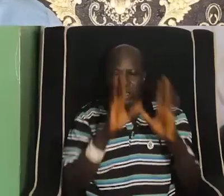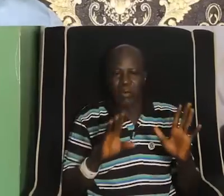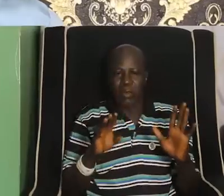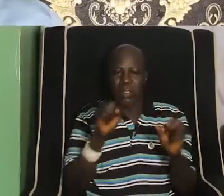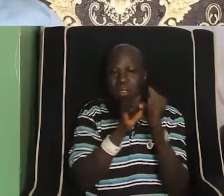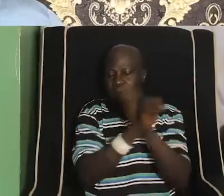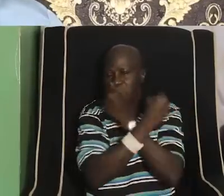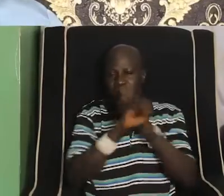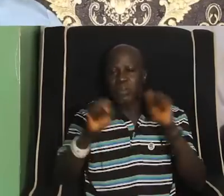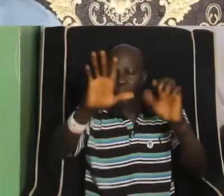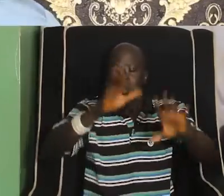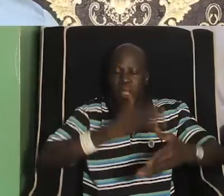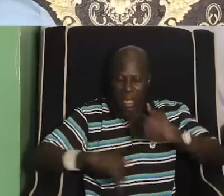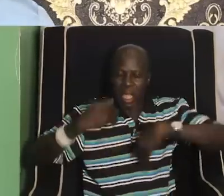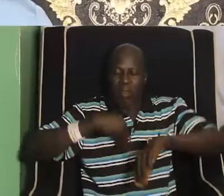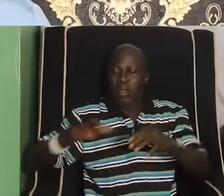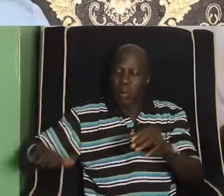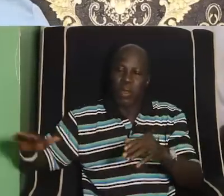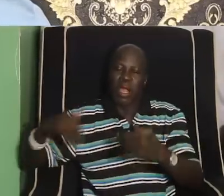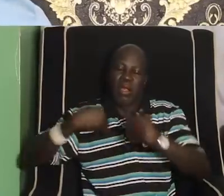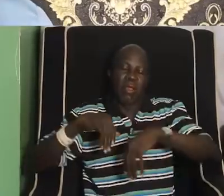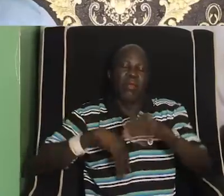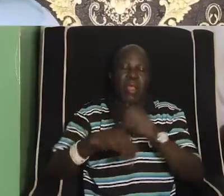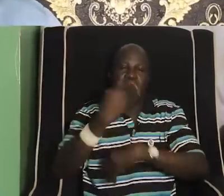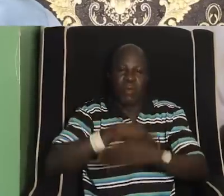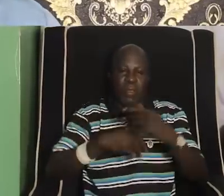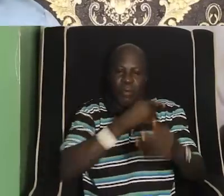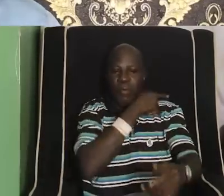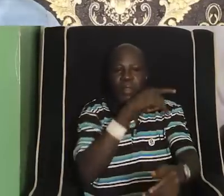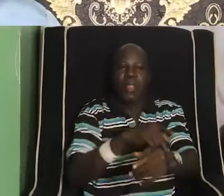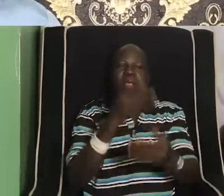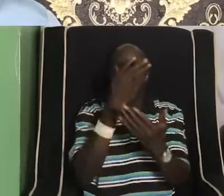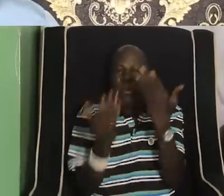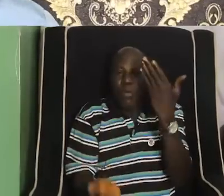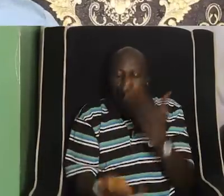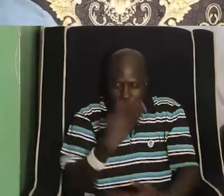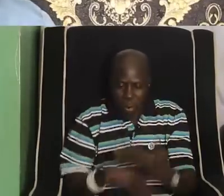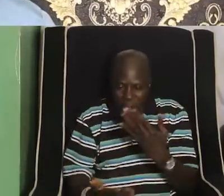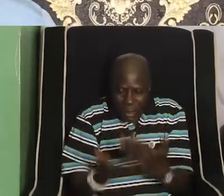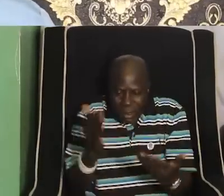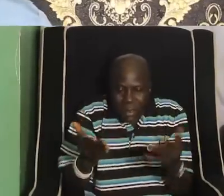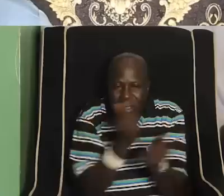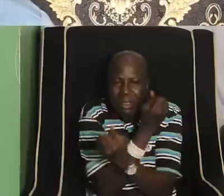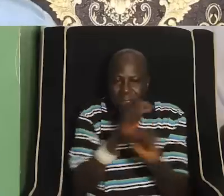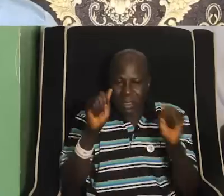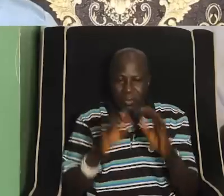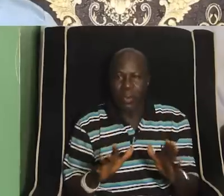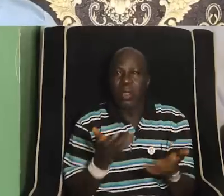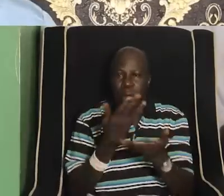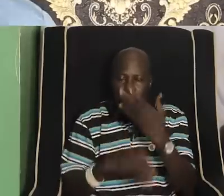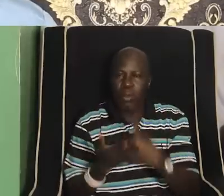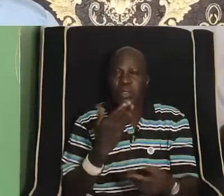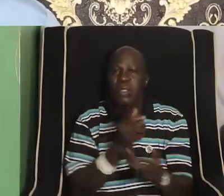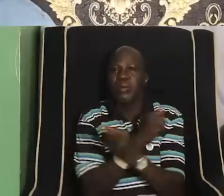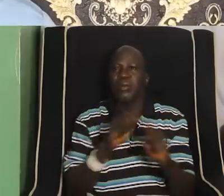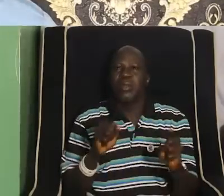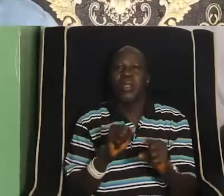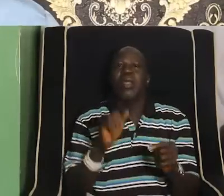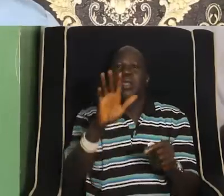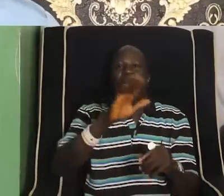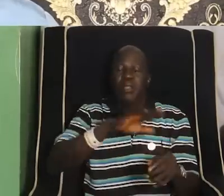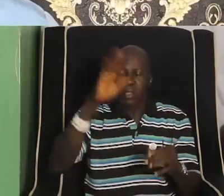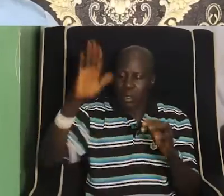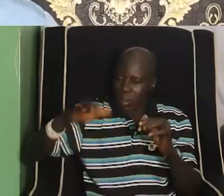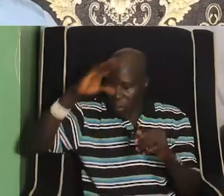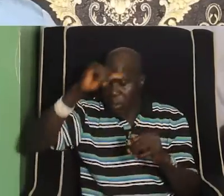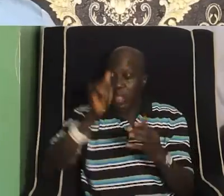Amen. Mama Bere Lolo you. Amen. Lolo you. Amen. Mama Bere Wale no ma bi oma. Amen. Wale no bi oma. Amen. Okure onara